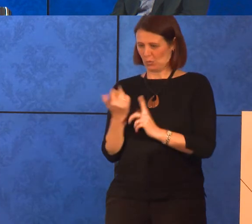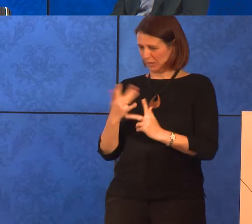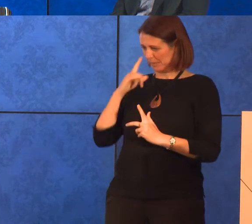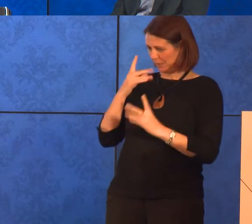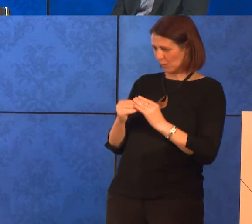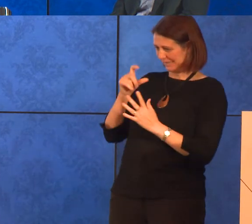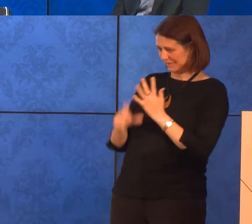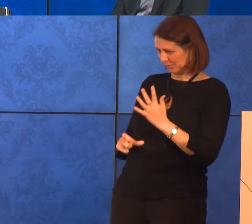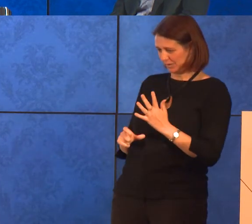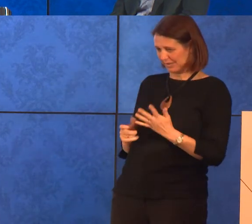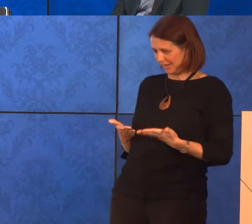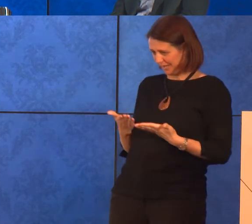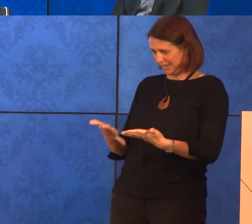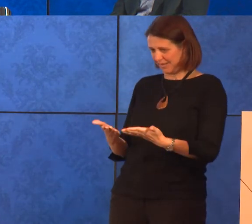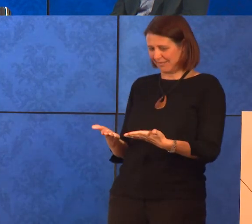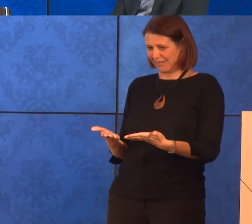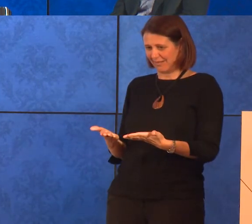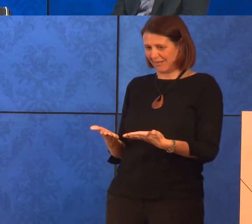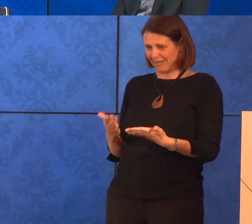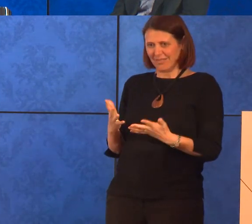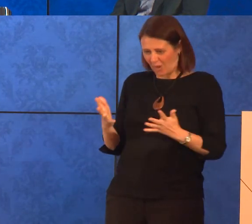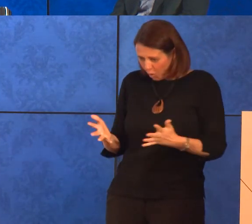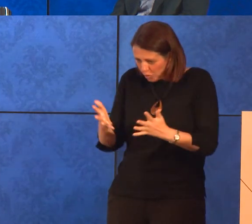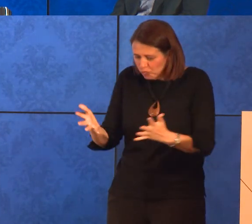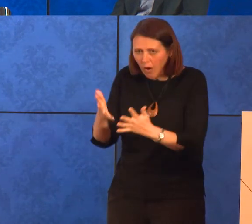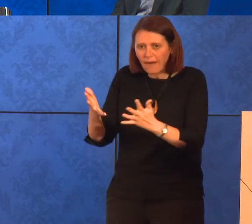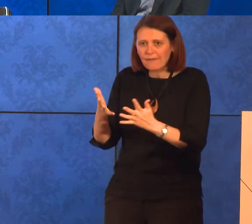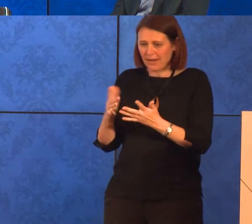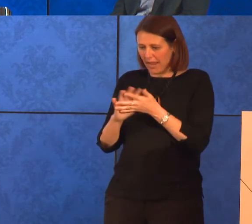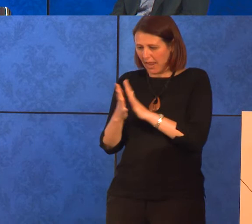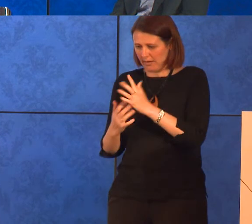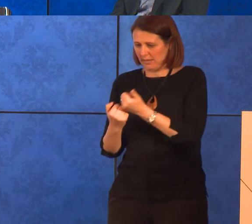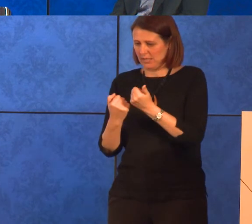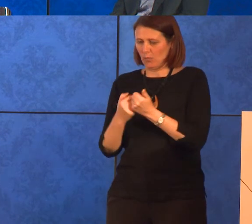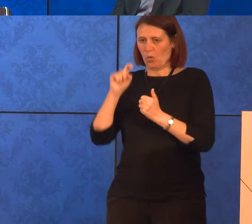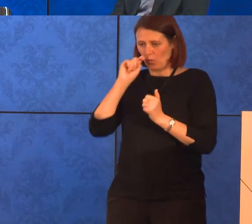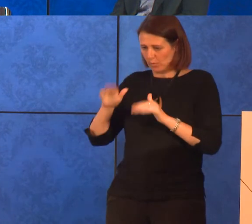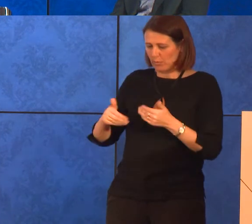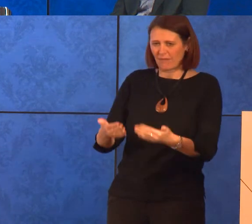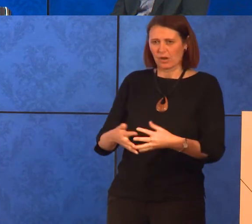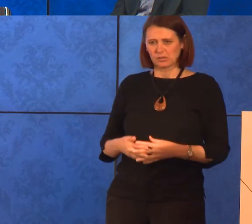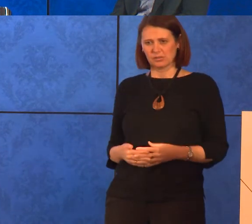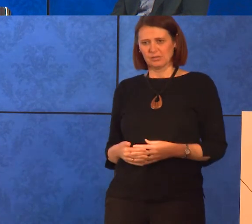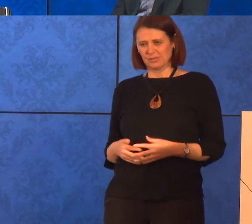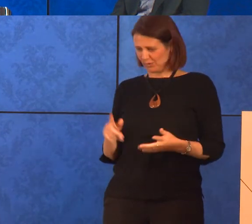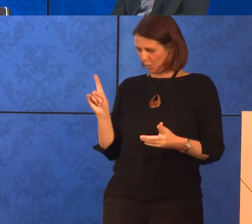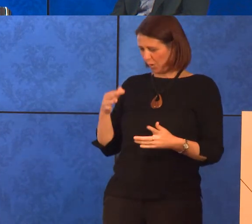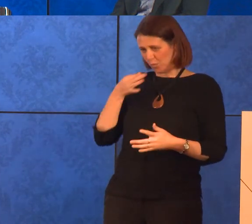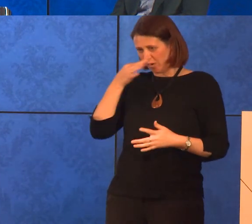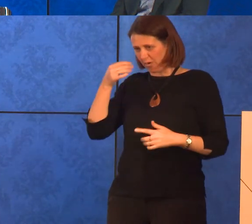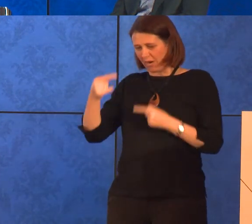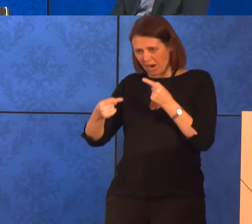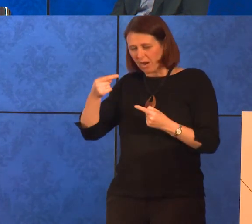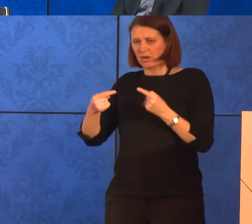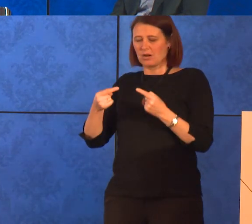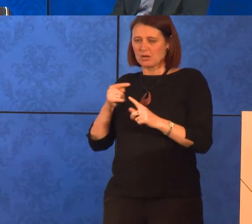people with disability are actually kind of the drivers of how their supports are going to be provided. So what we're arguing for